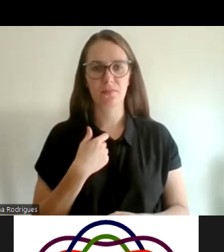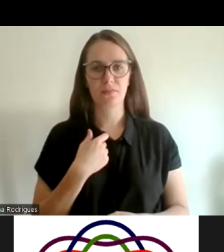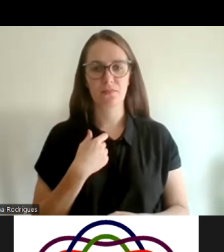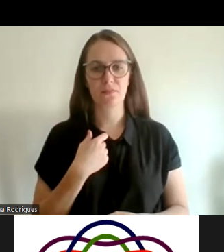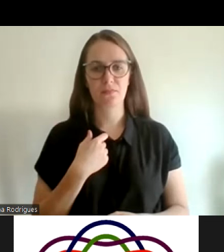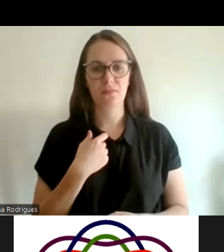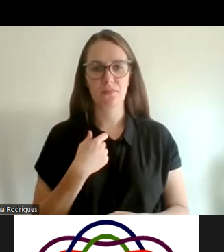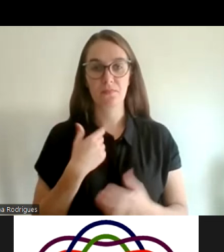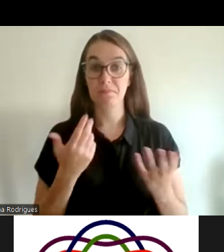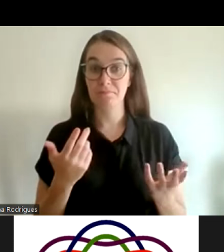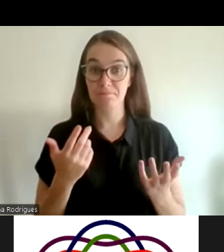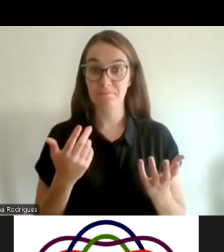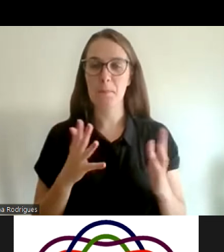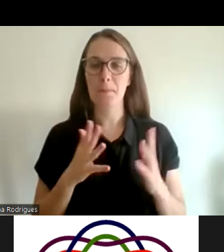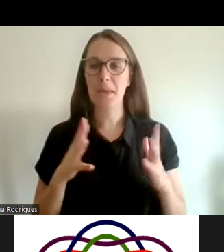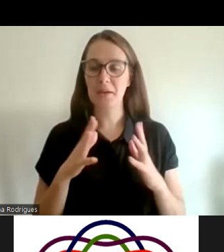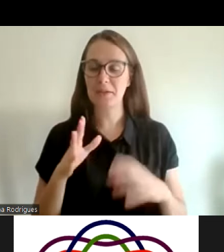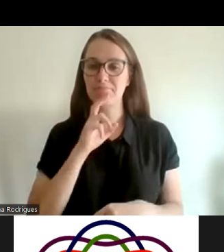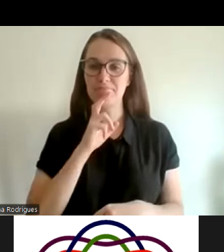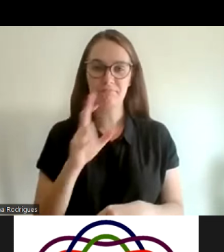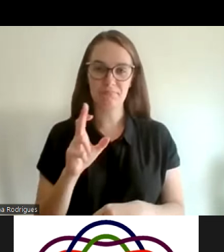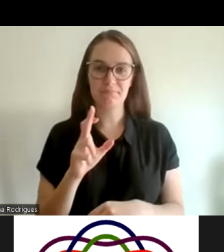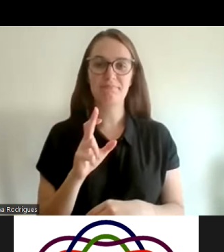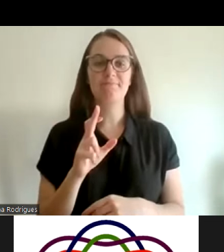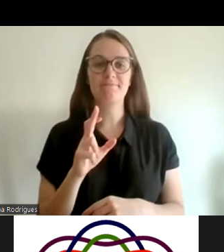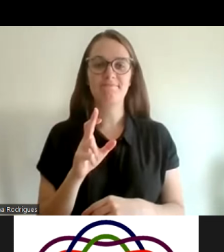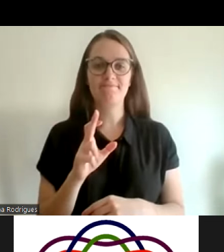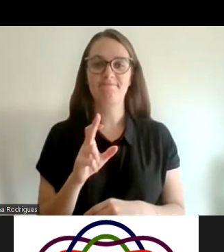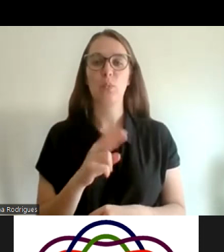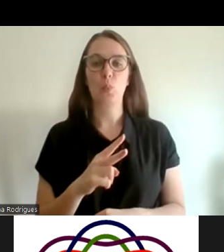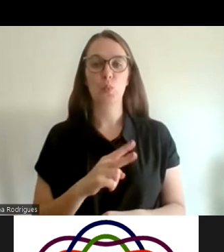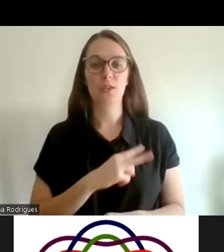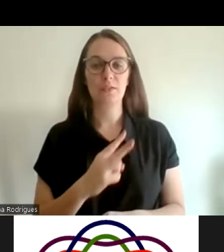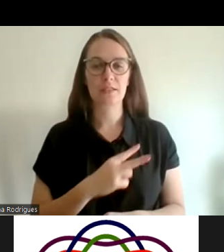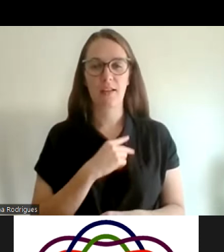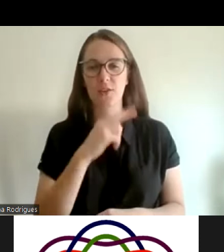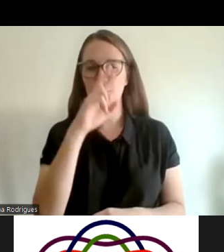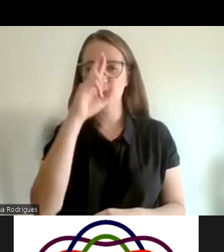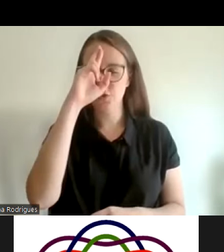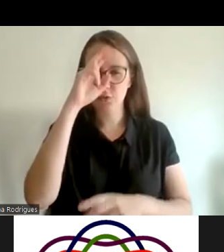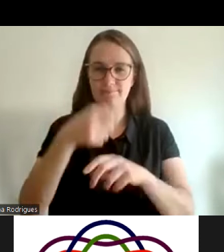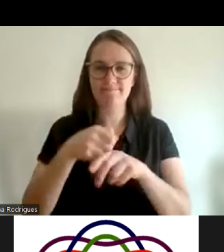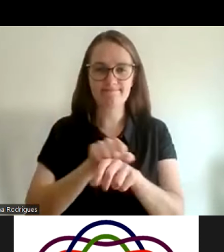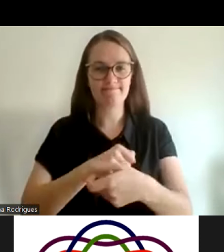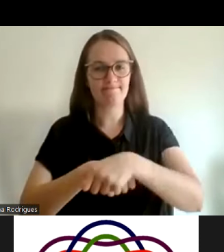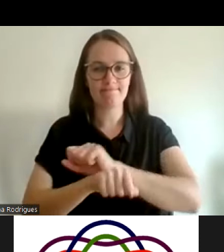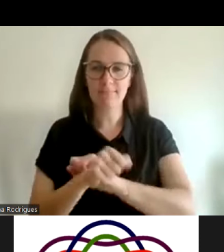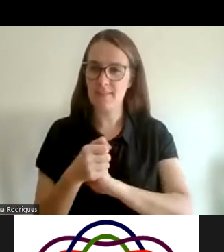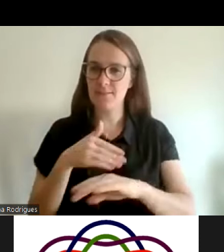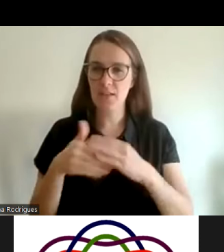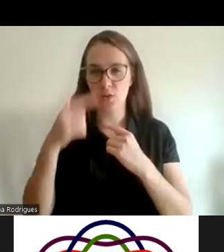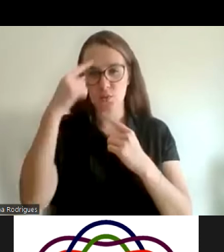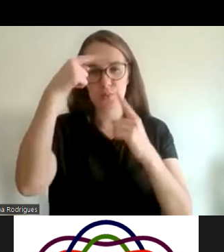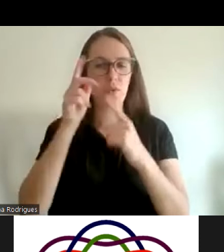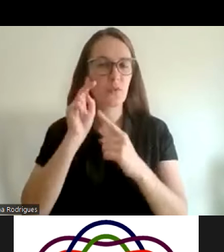And most of you think that your university doesn't put enough effort in educating